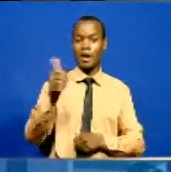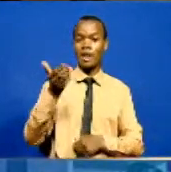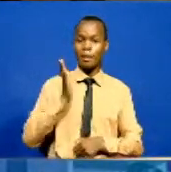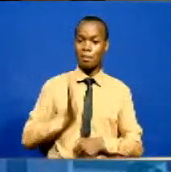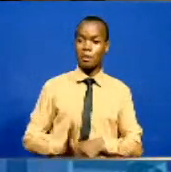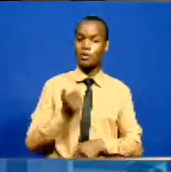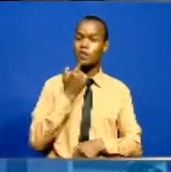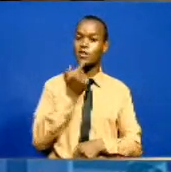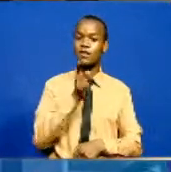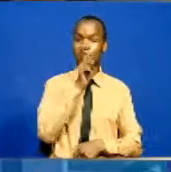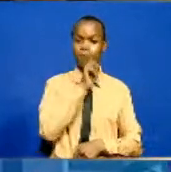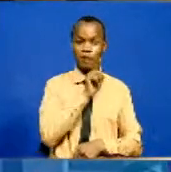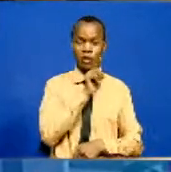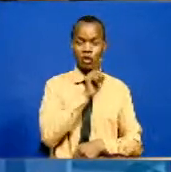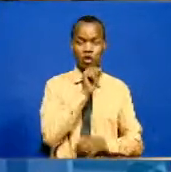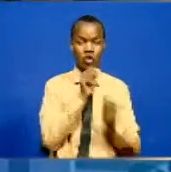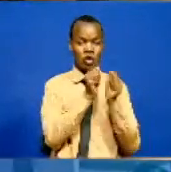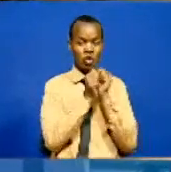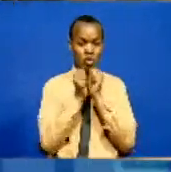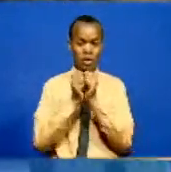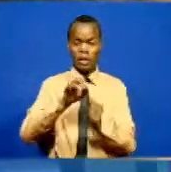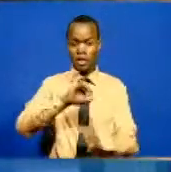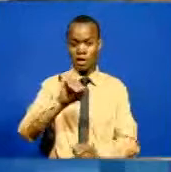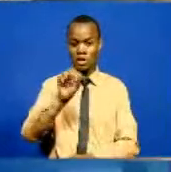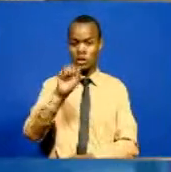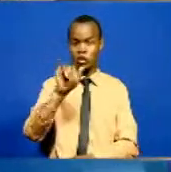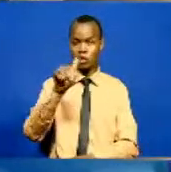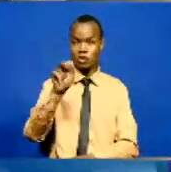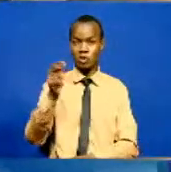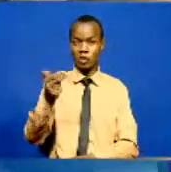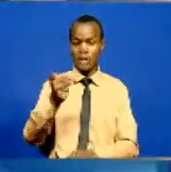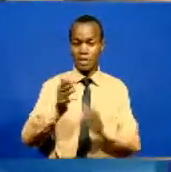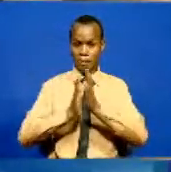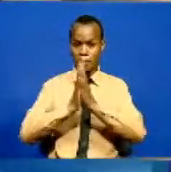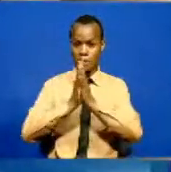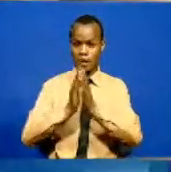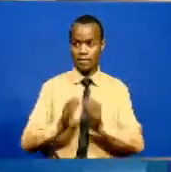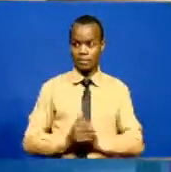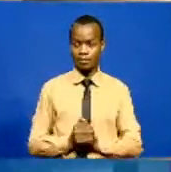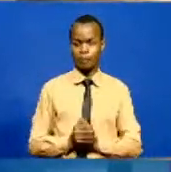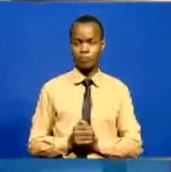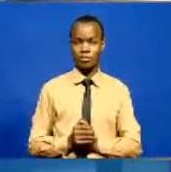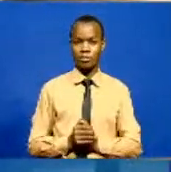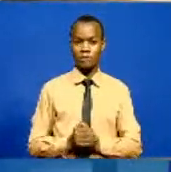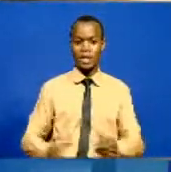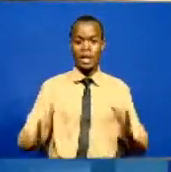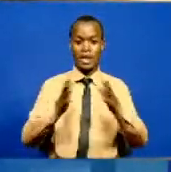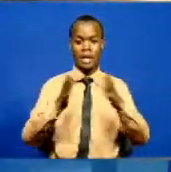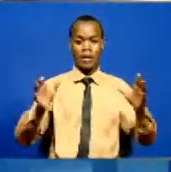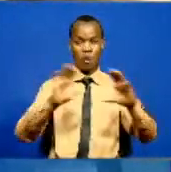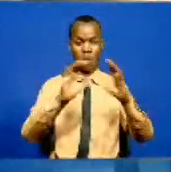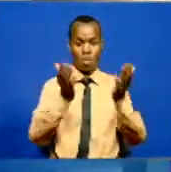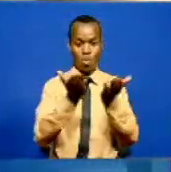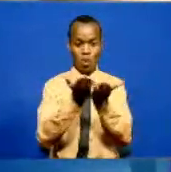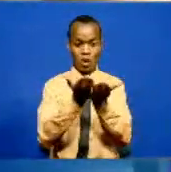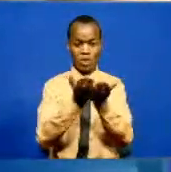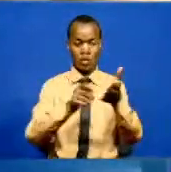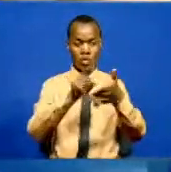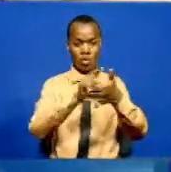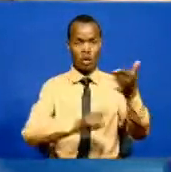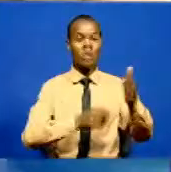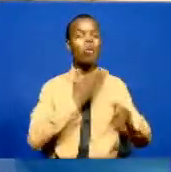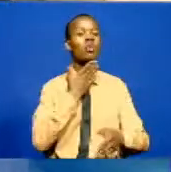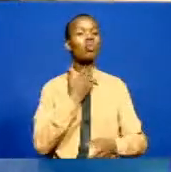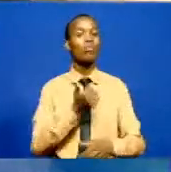following in line with Josiah Holland's prayer: the greatest want of the world today is the want of